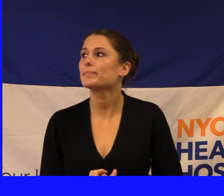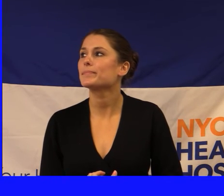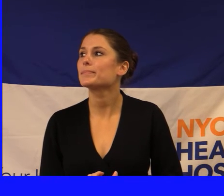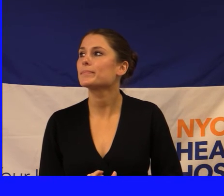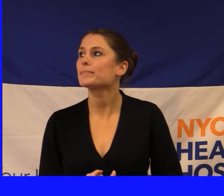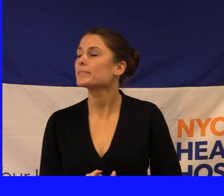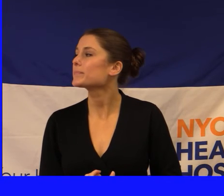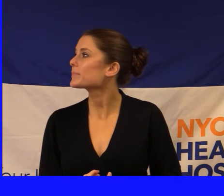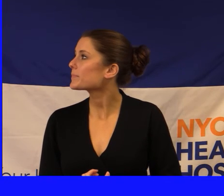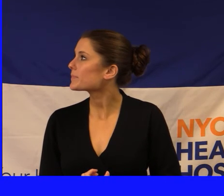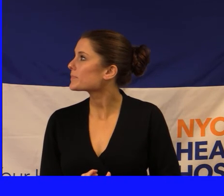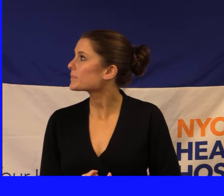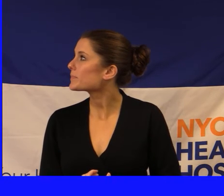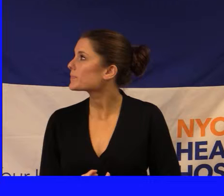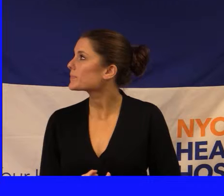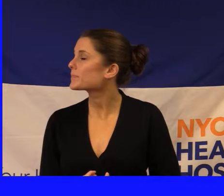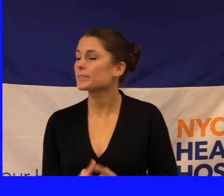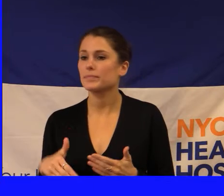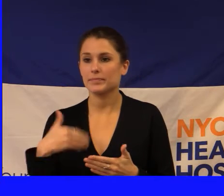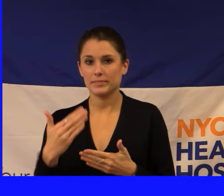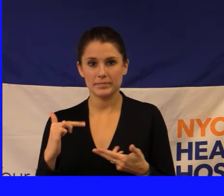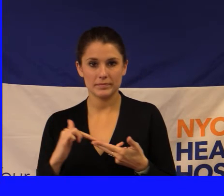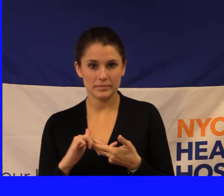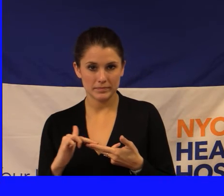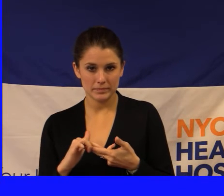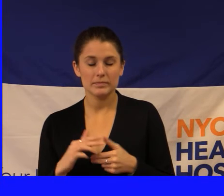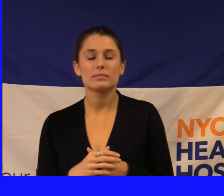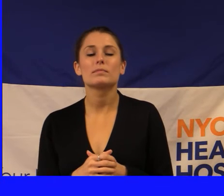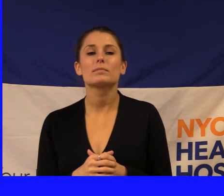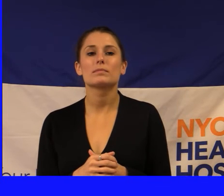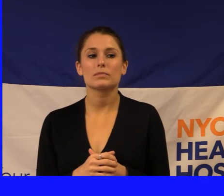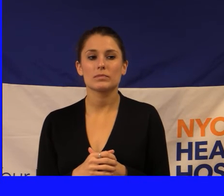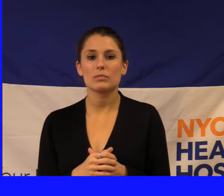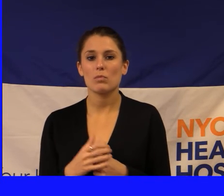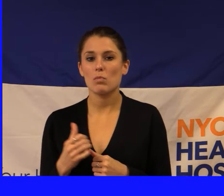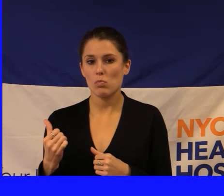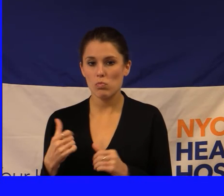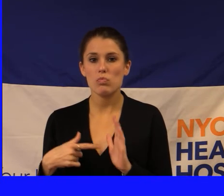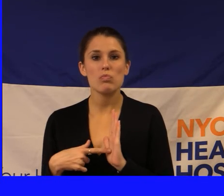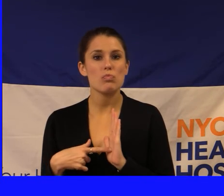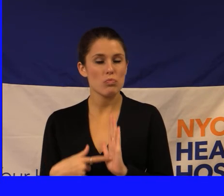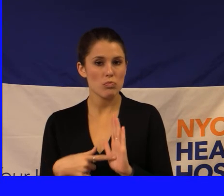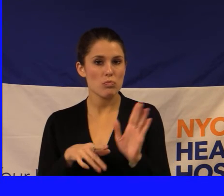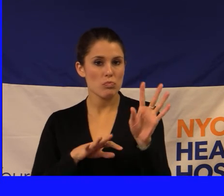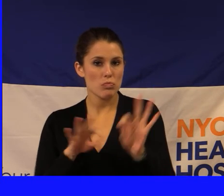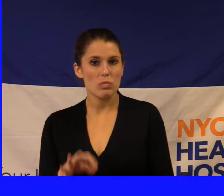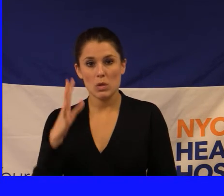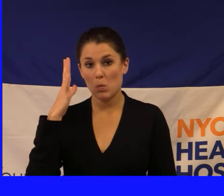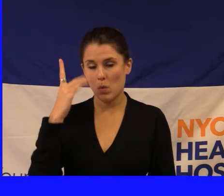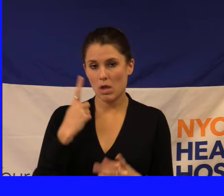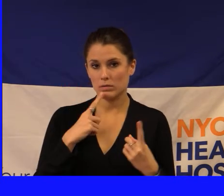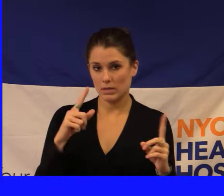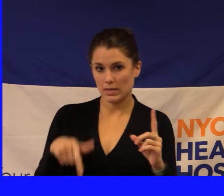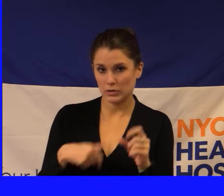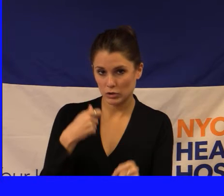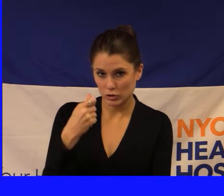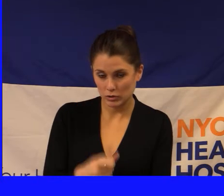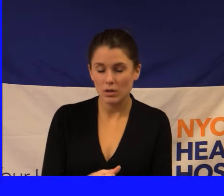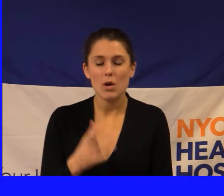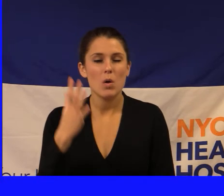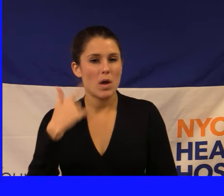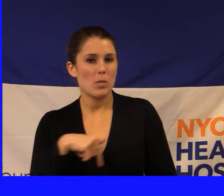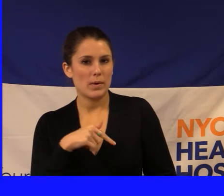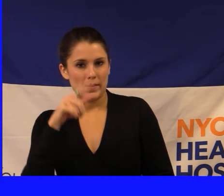So this next slide provides some background on why we were so successful this year and why we think we